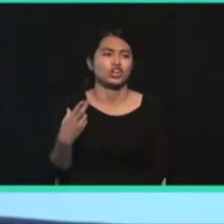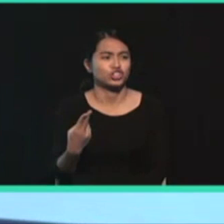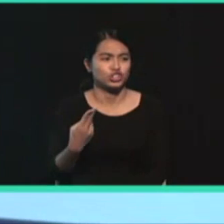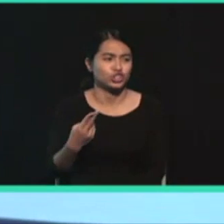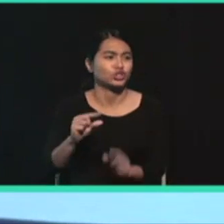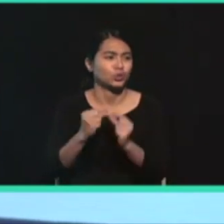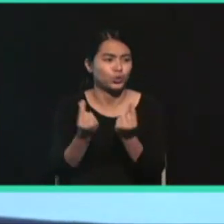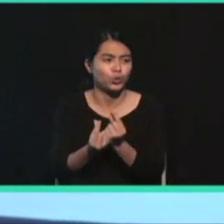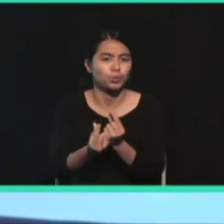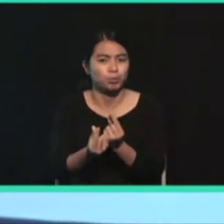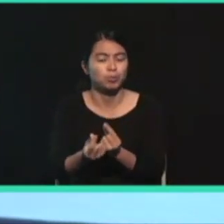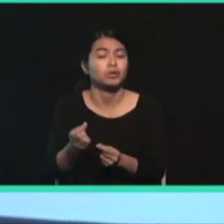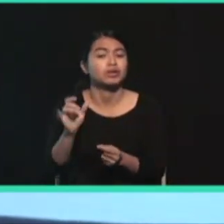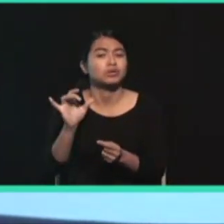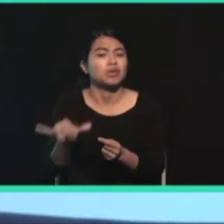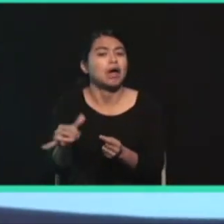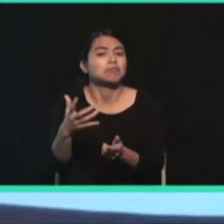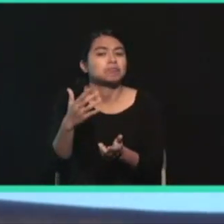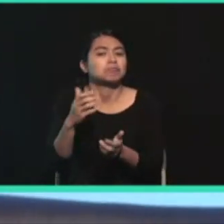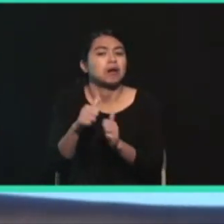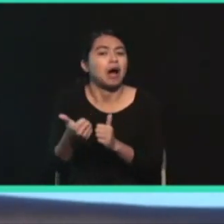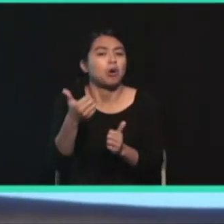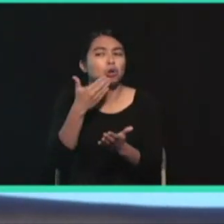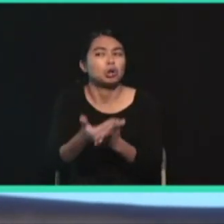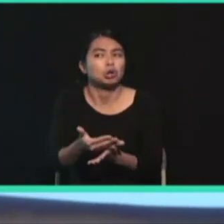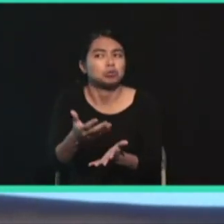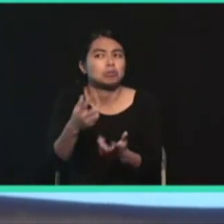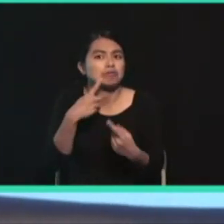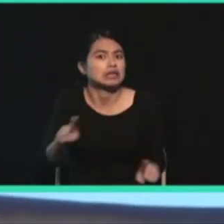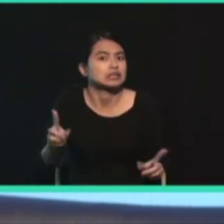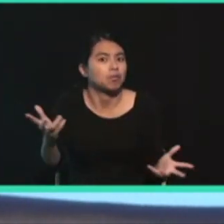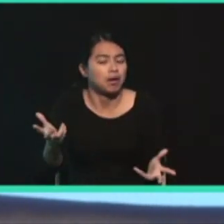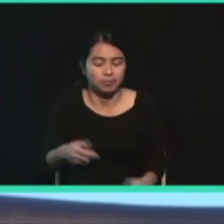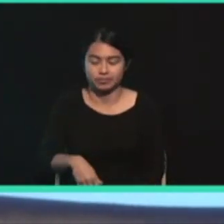efficacy. How good is it? And you know, in most of the